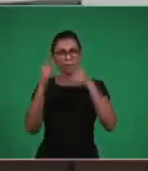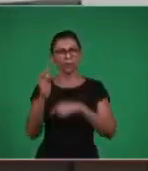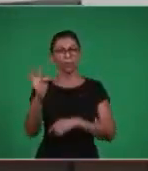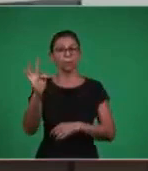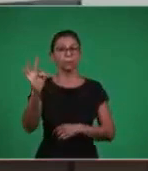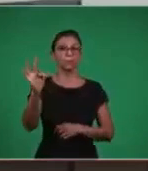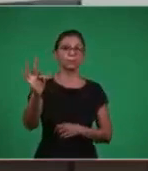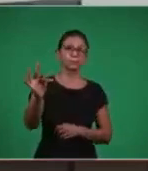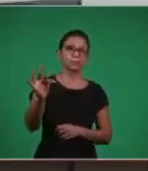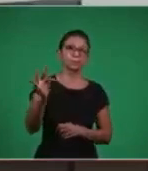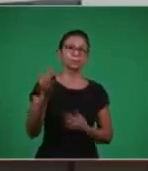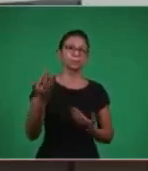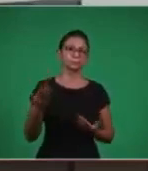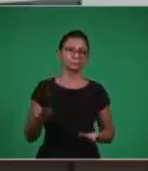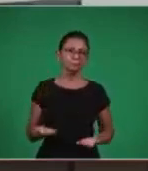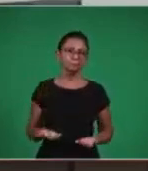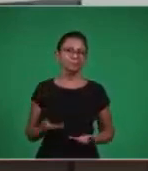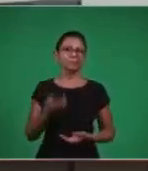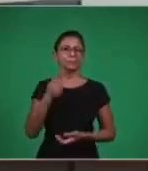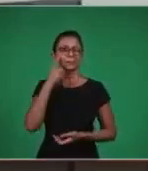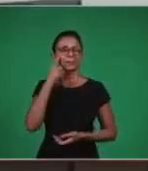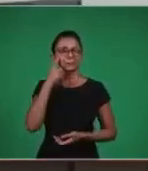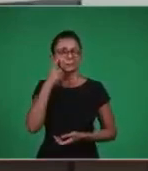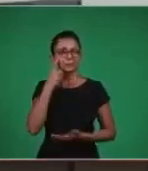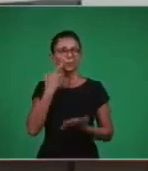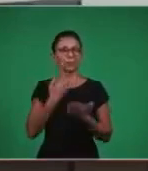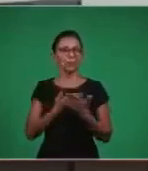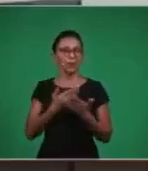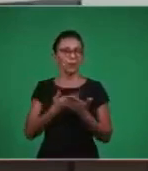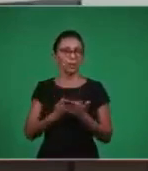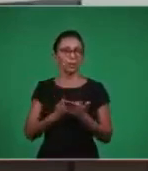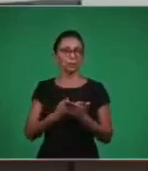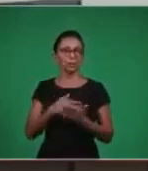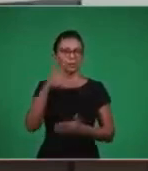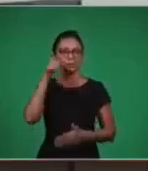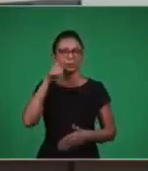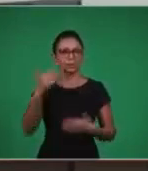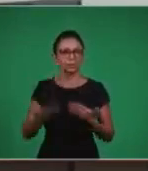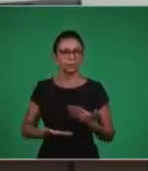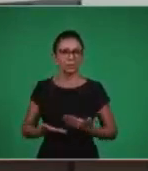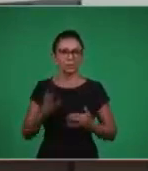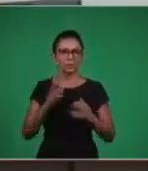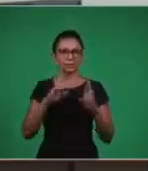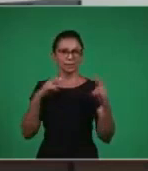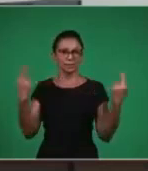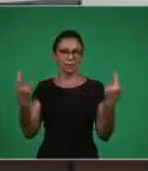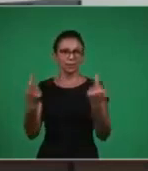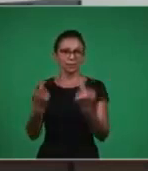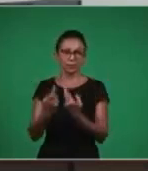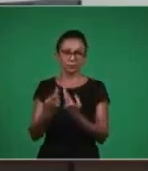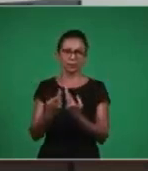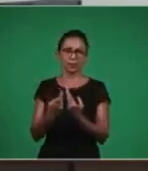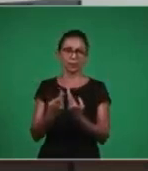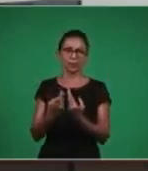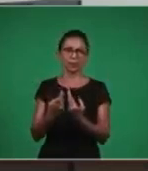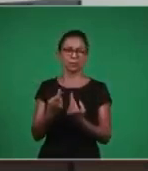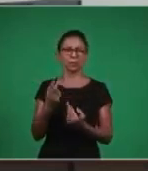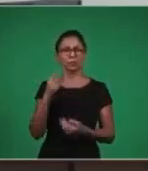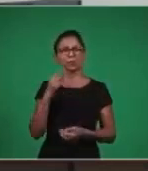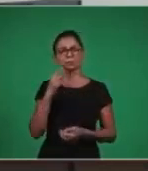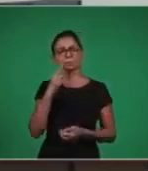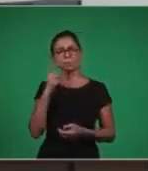seen with the class that Sister Monica gave, the beginning of a great walk that we began